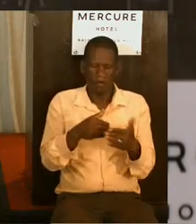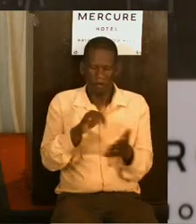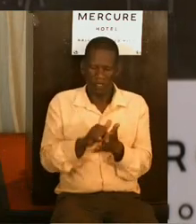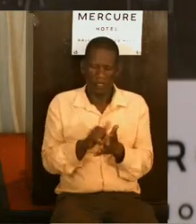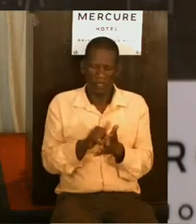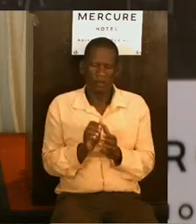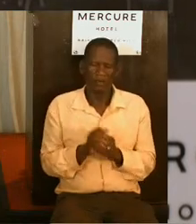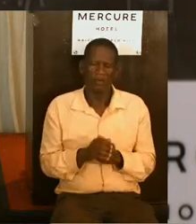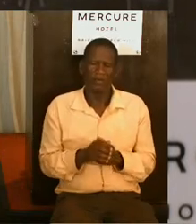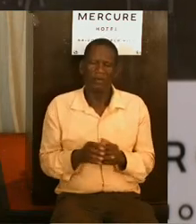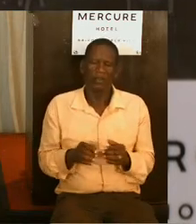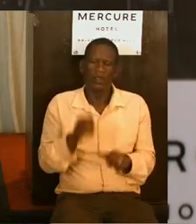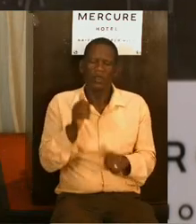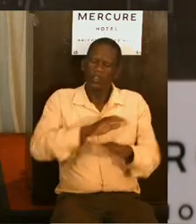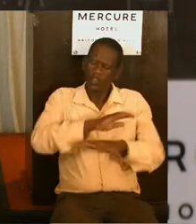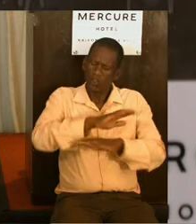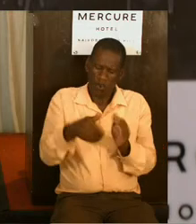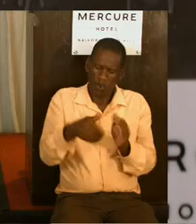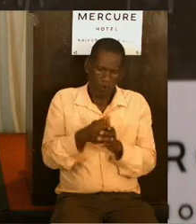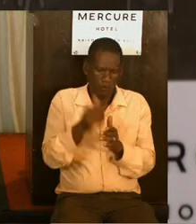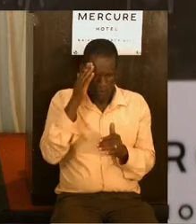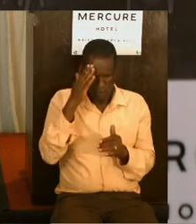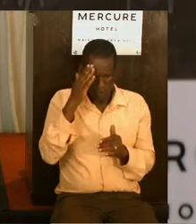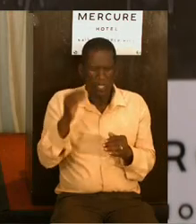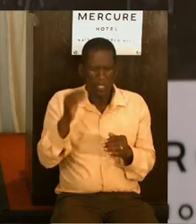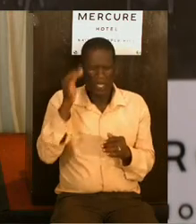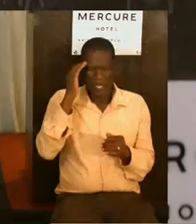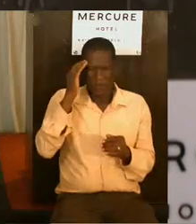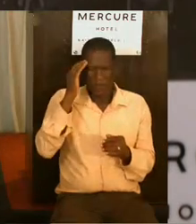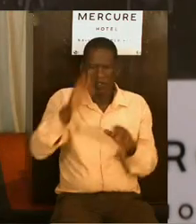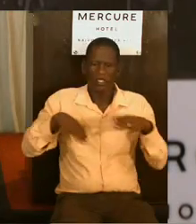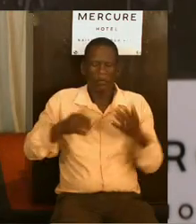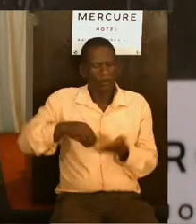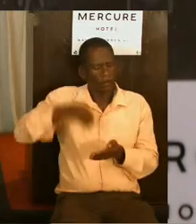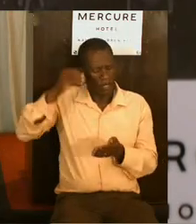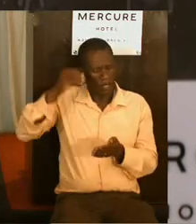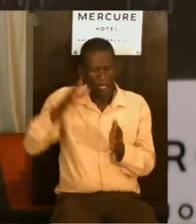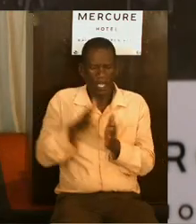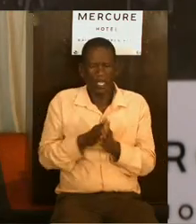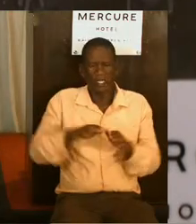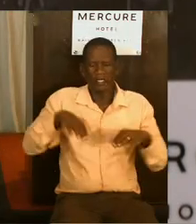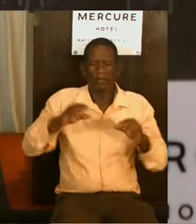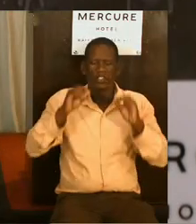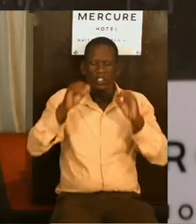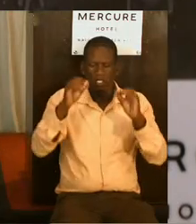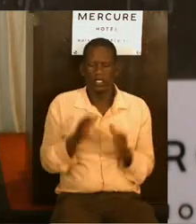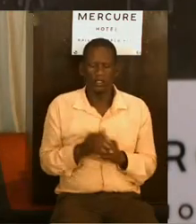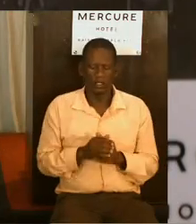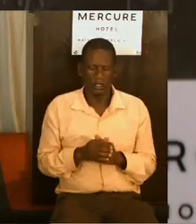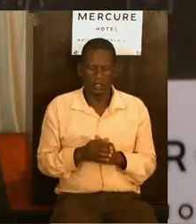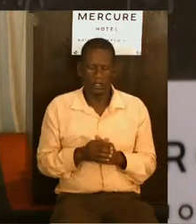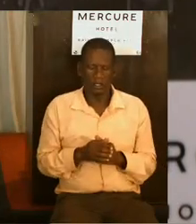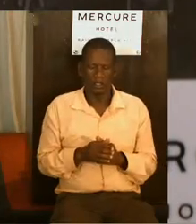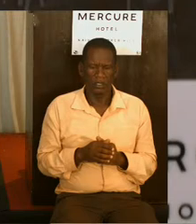that at which we all know education is about Learners and it's about teachers